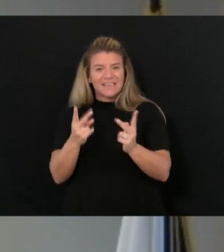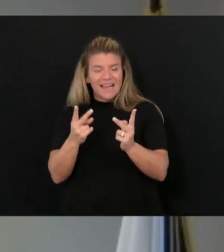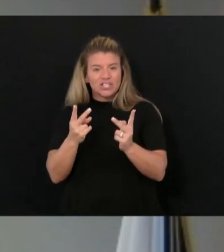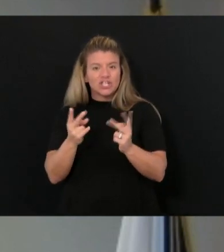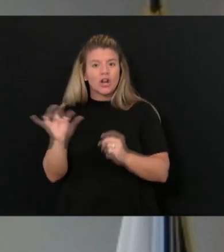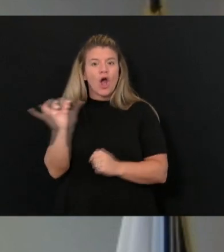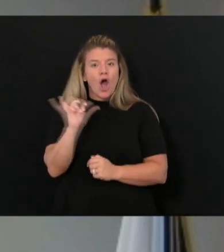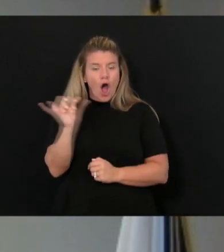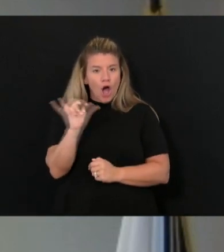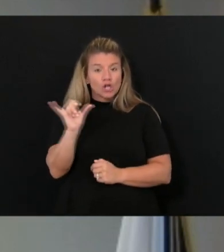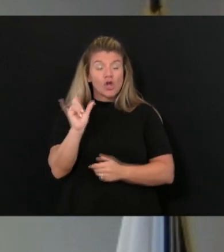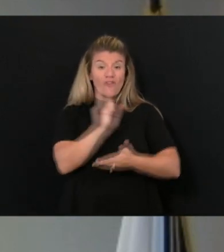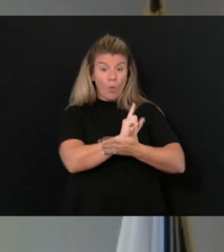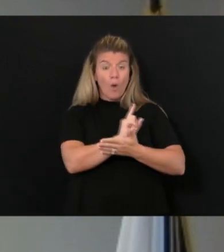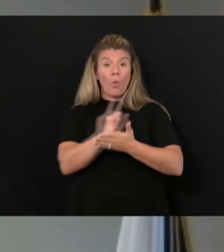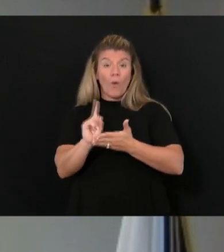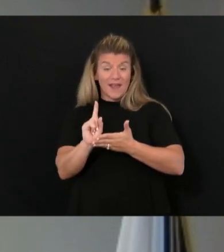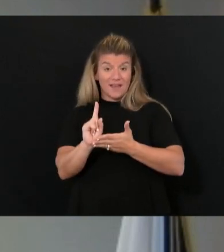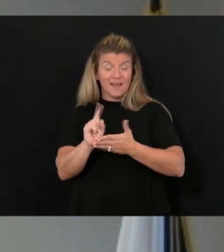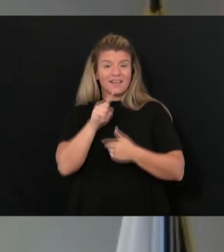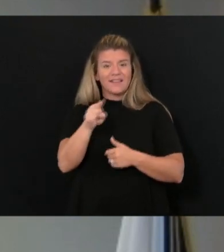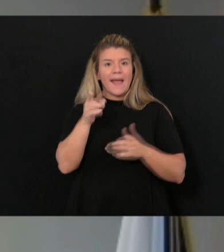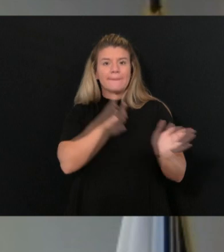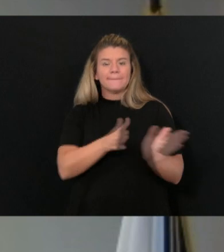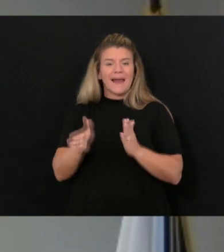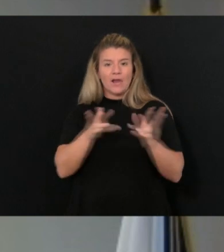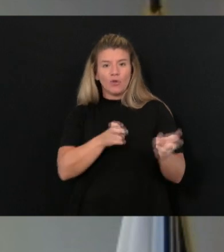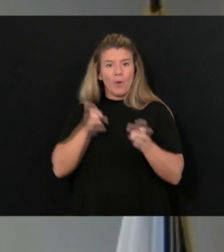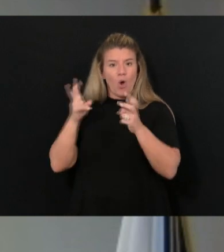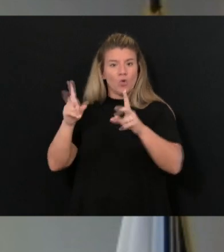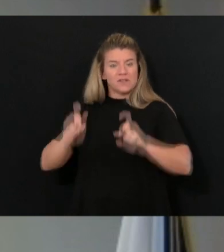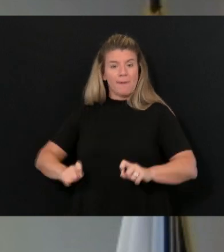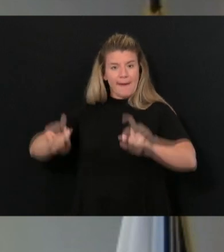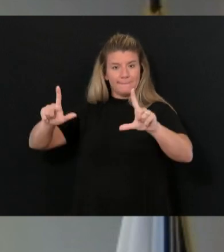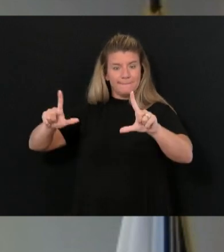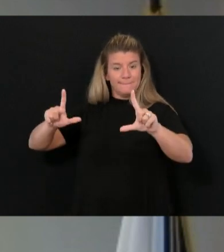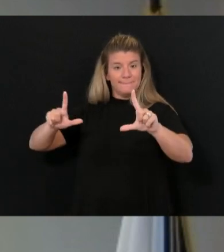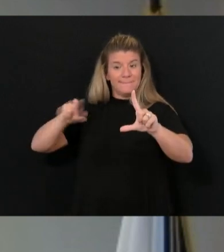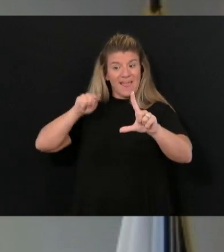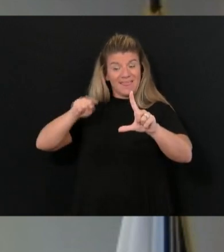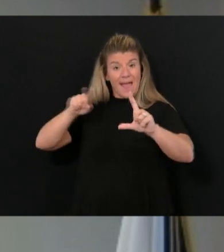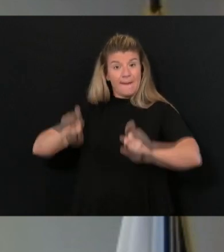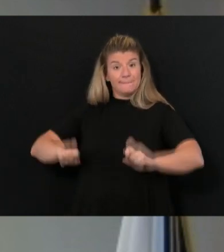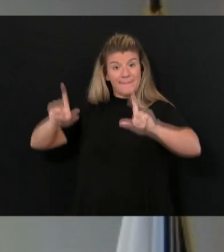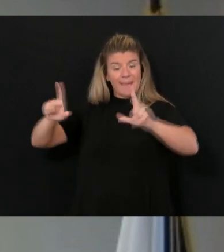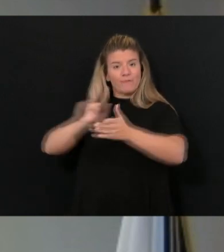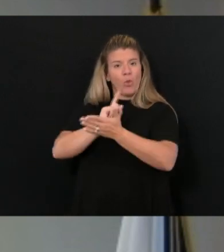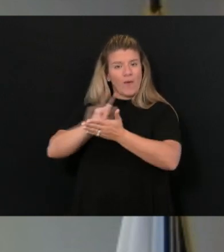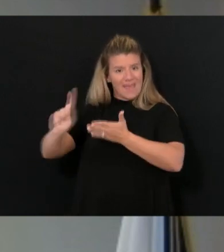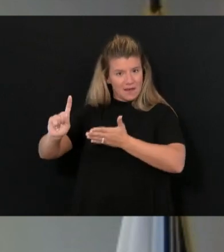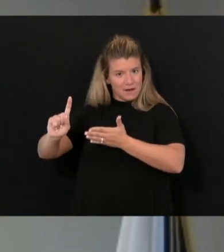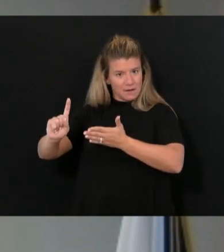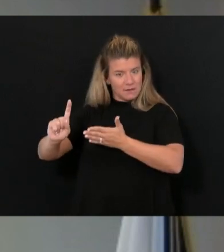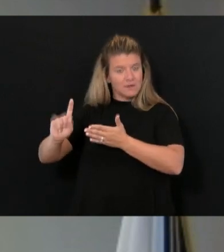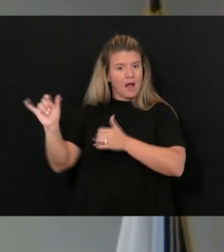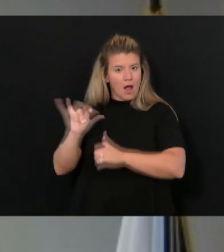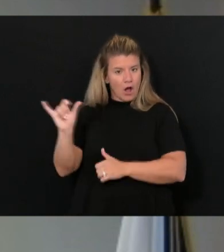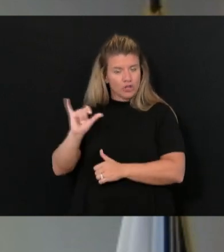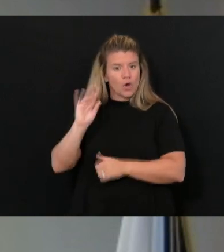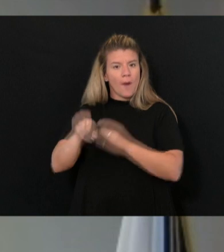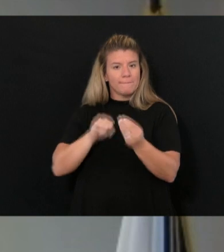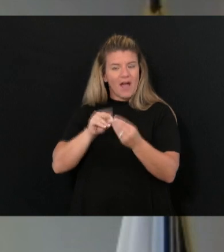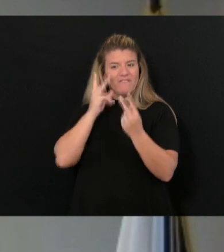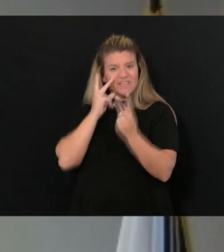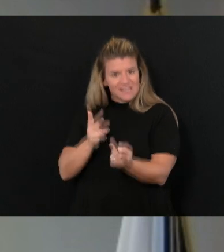for the week. So they are planning to post a map that will be for the week as well with regard to visitation